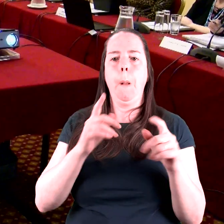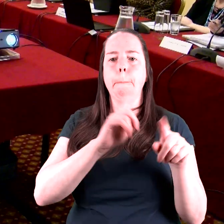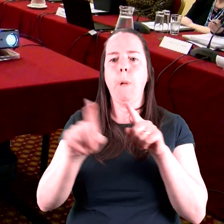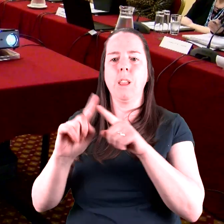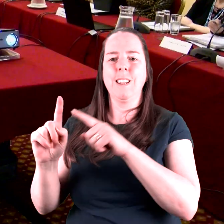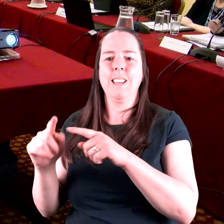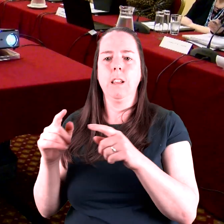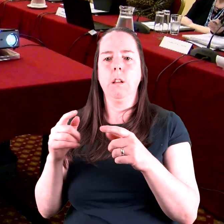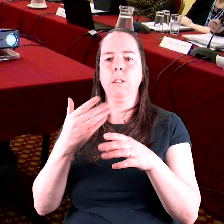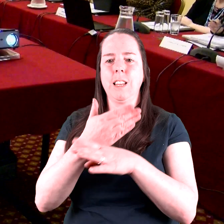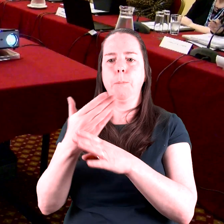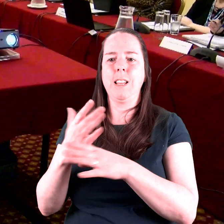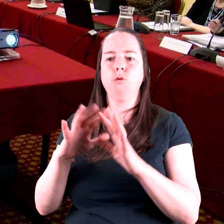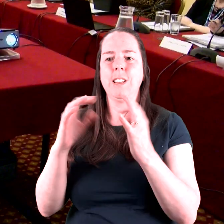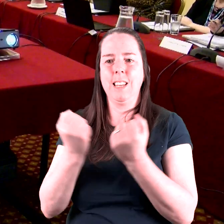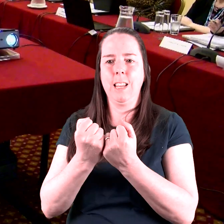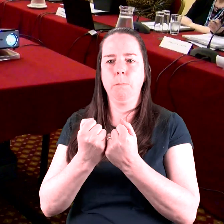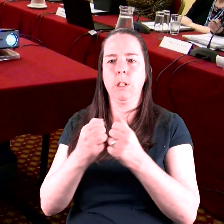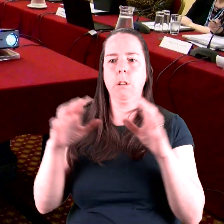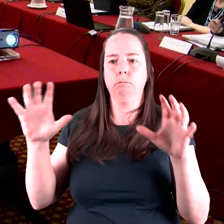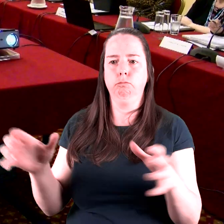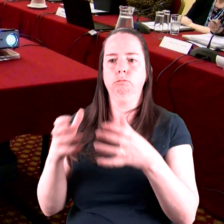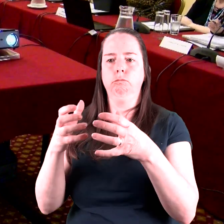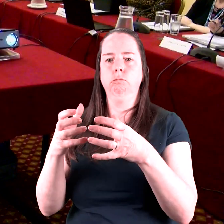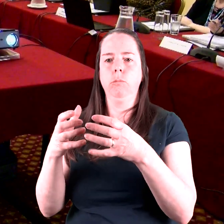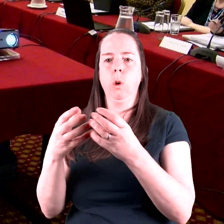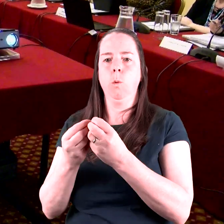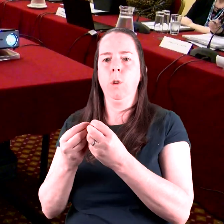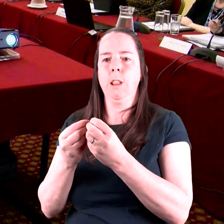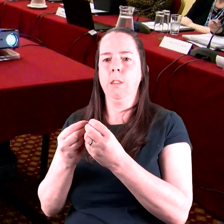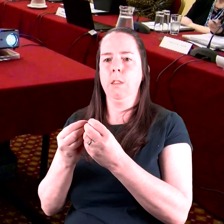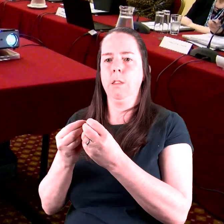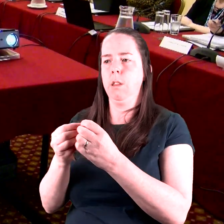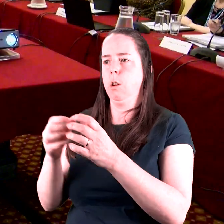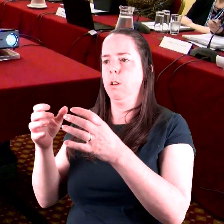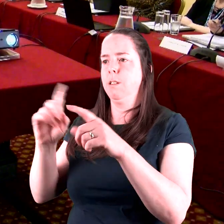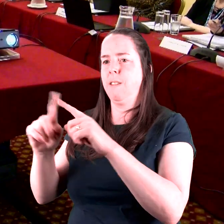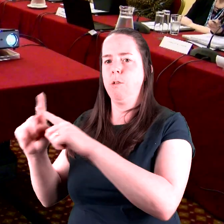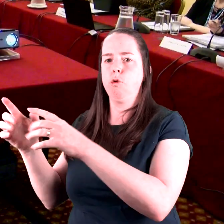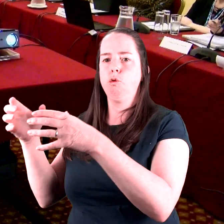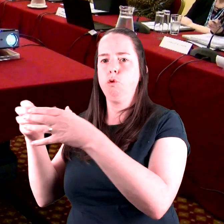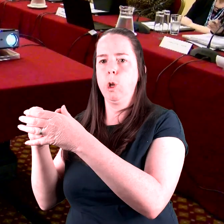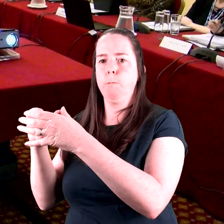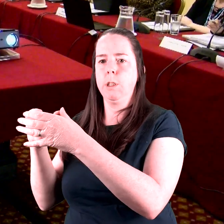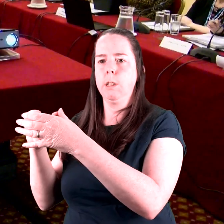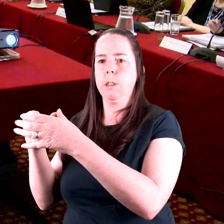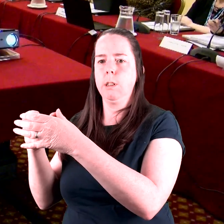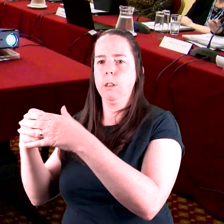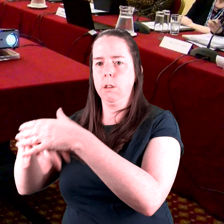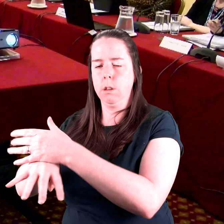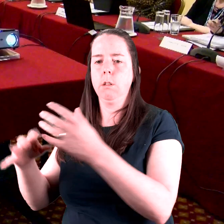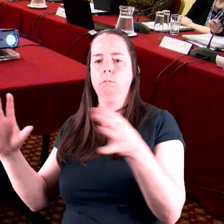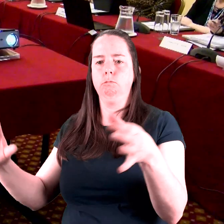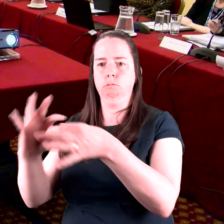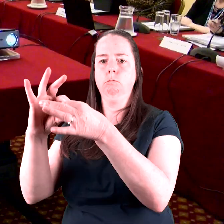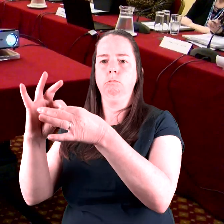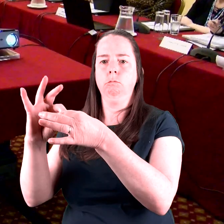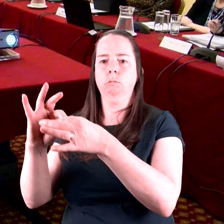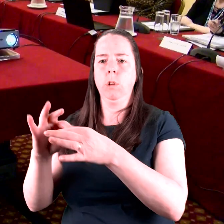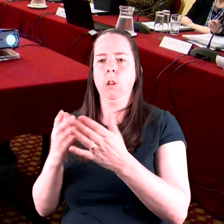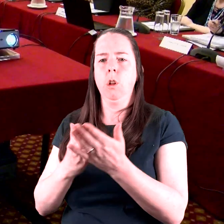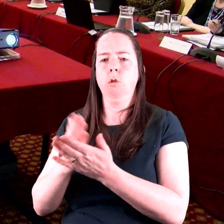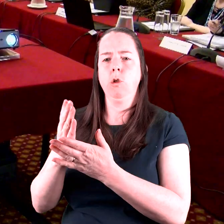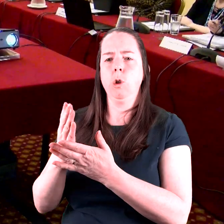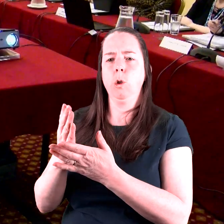bridge the work of multidisciplinary teams with what small preventative grassroots groups are doing. And the way we've done that